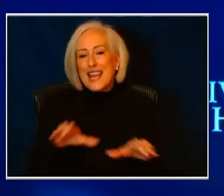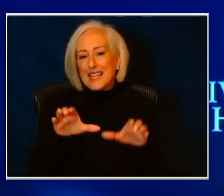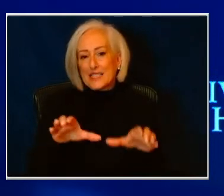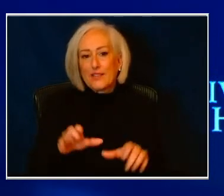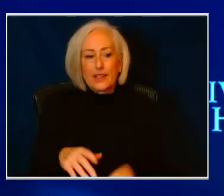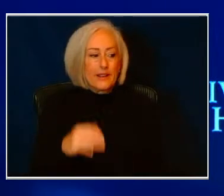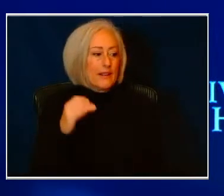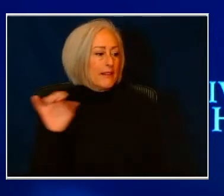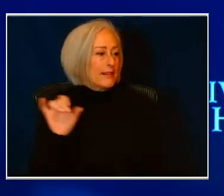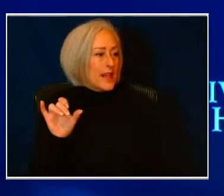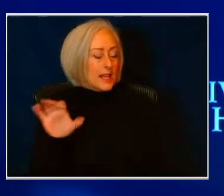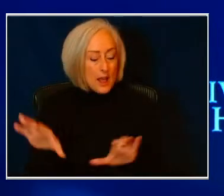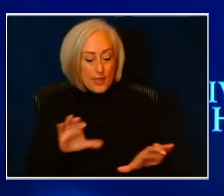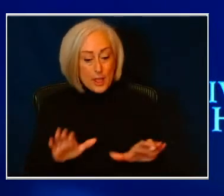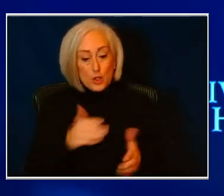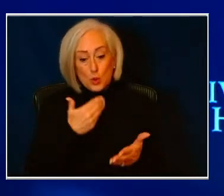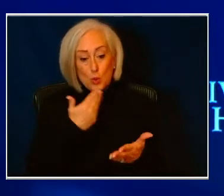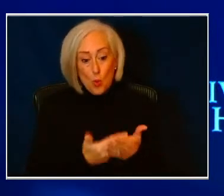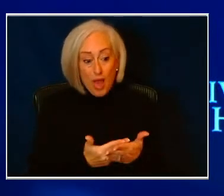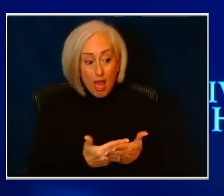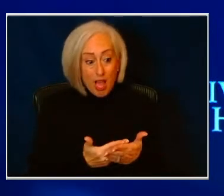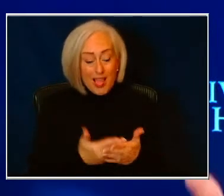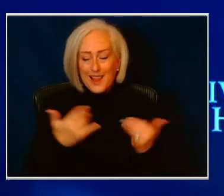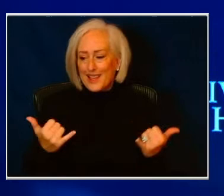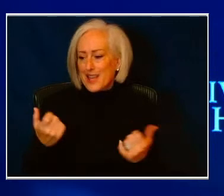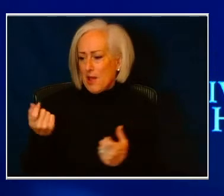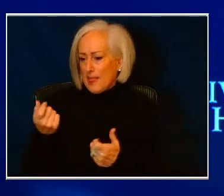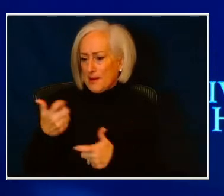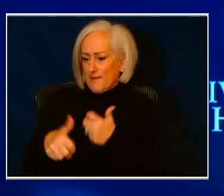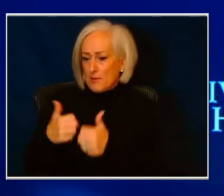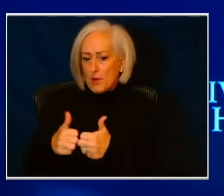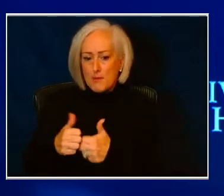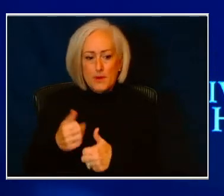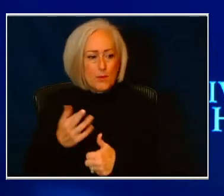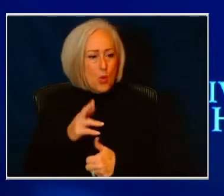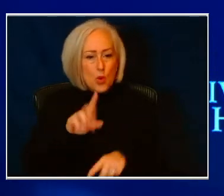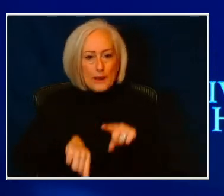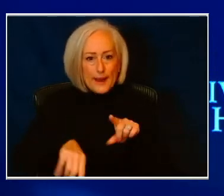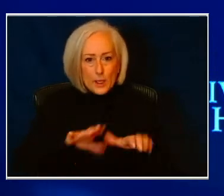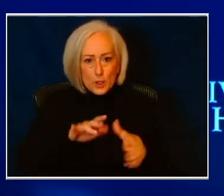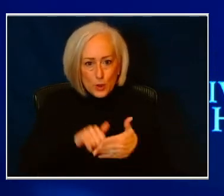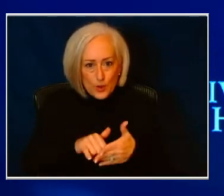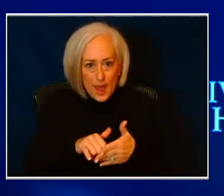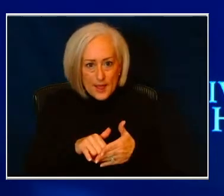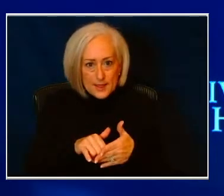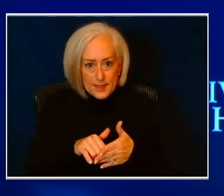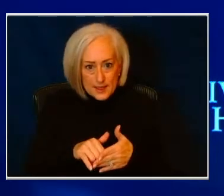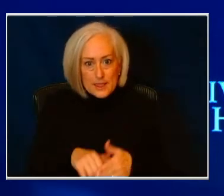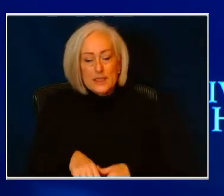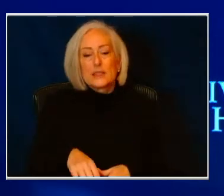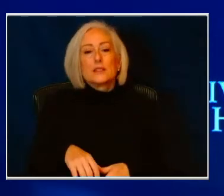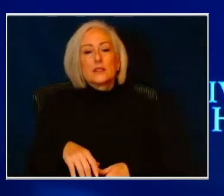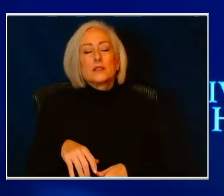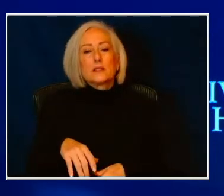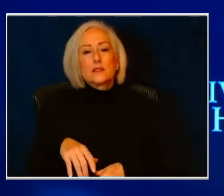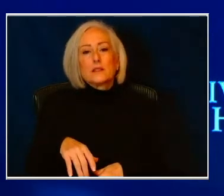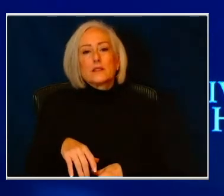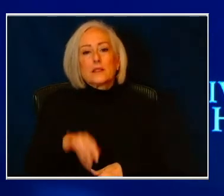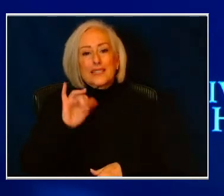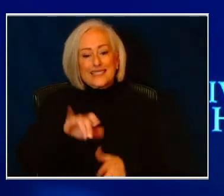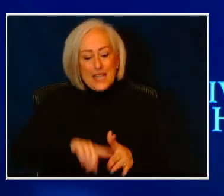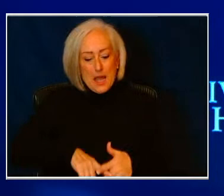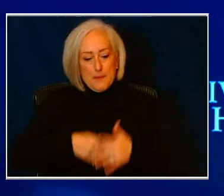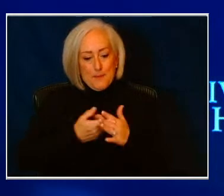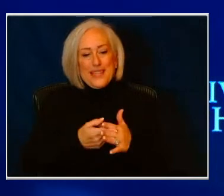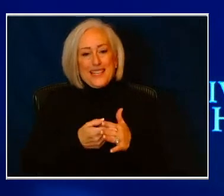now they're having a little more issue doing it, or maybe they're unable to do it. But that kind of, is it beginning to interfere with